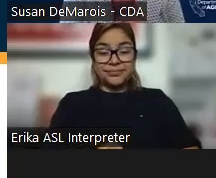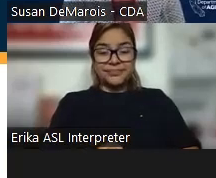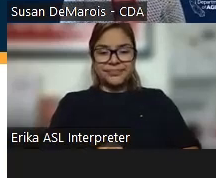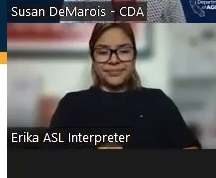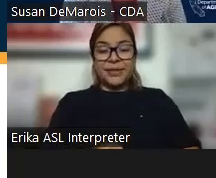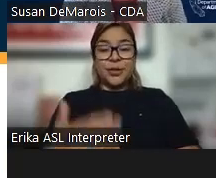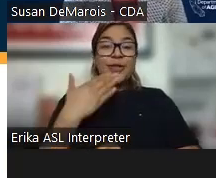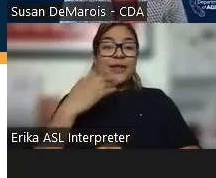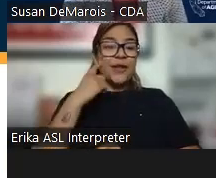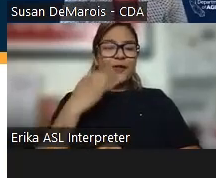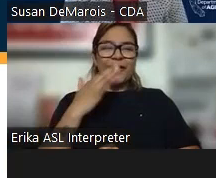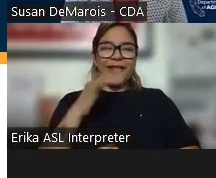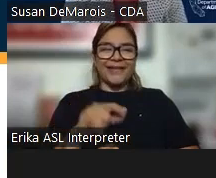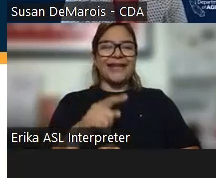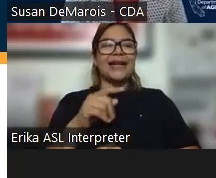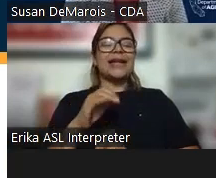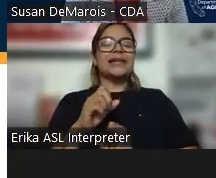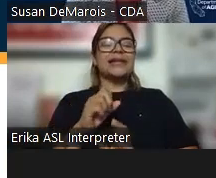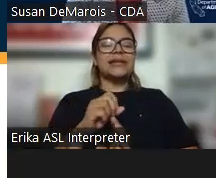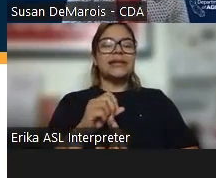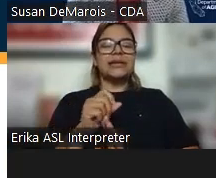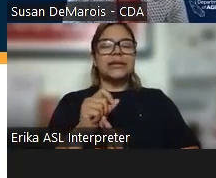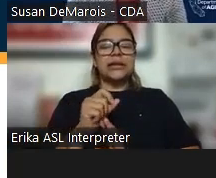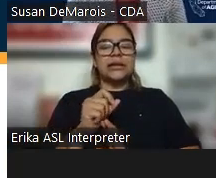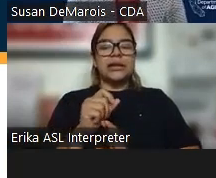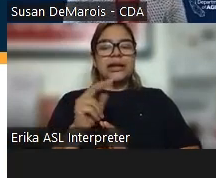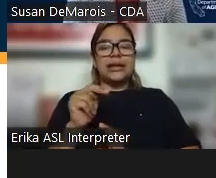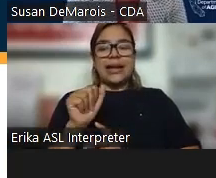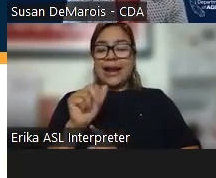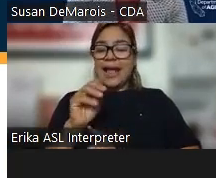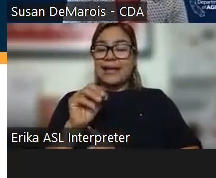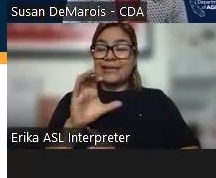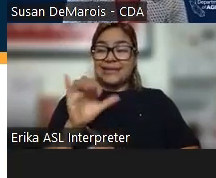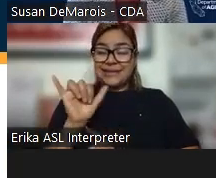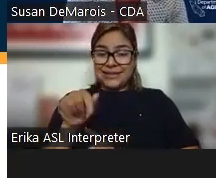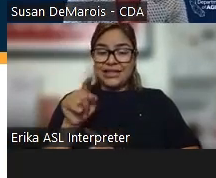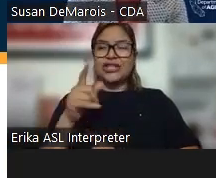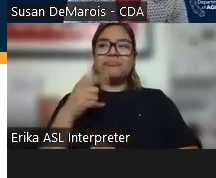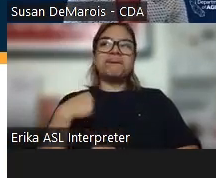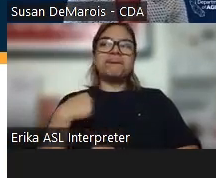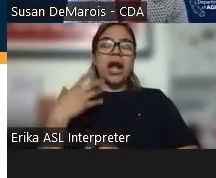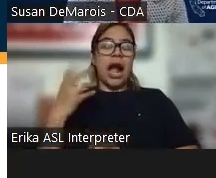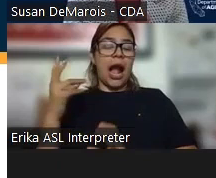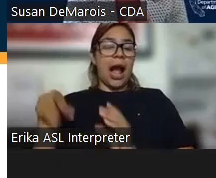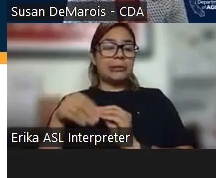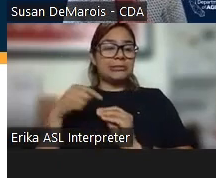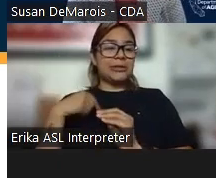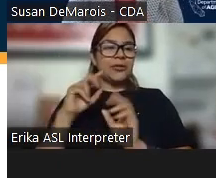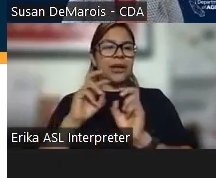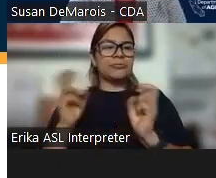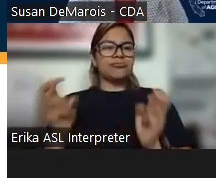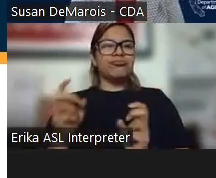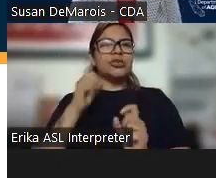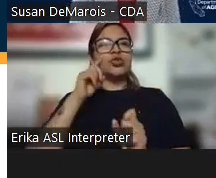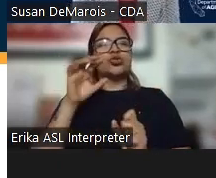the Department of Developmental Services Director, Nancy Bargman, invited me to serve on the interview committee that made this outstanding